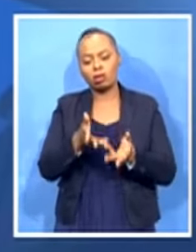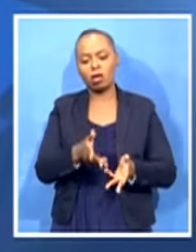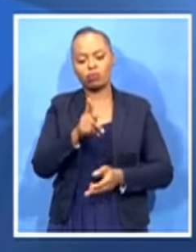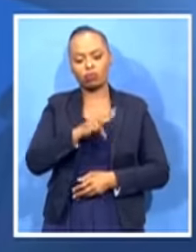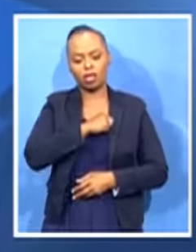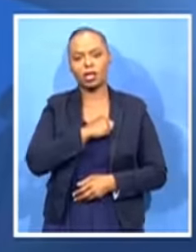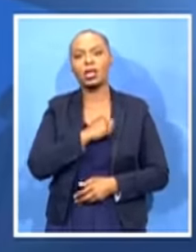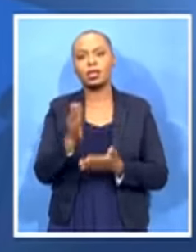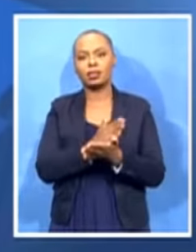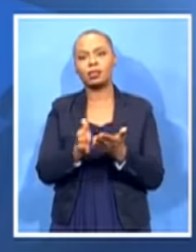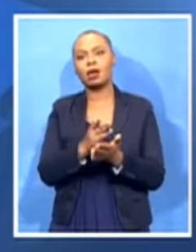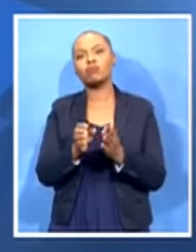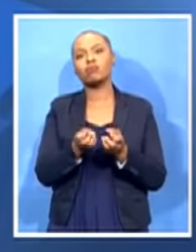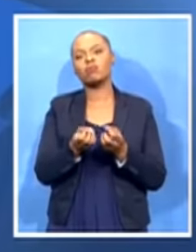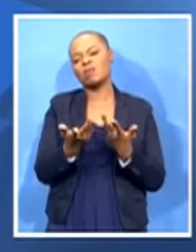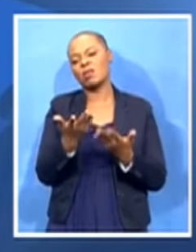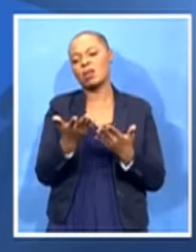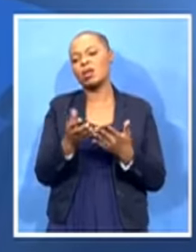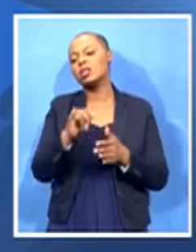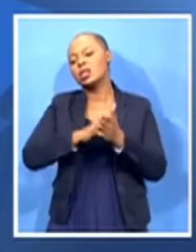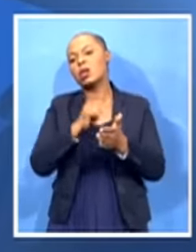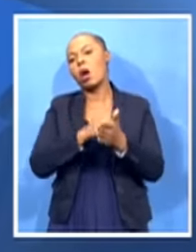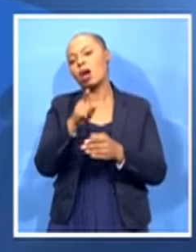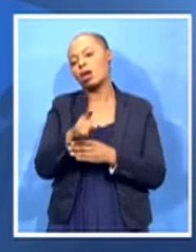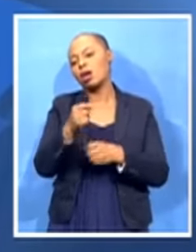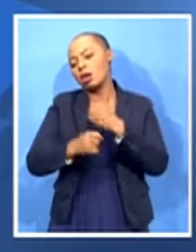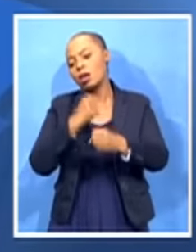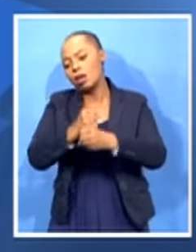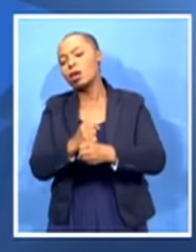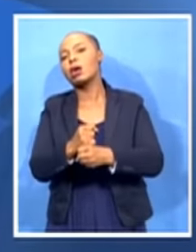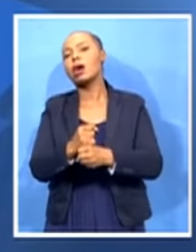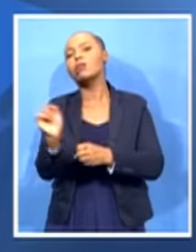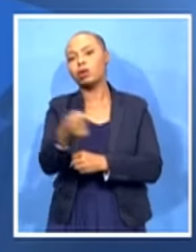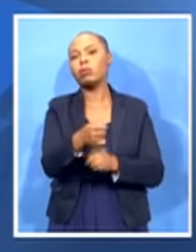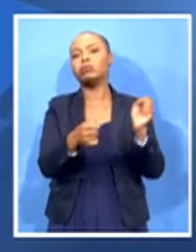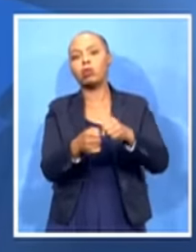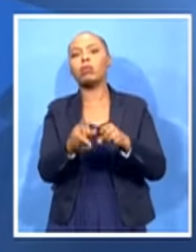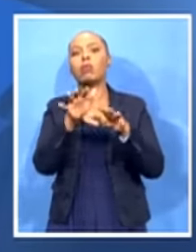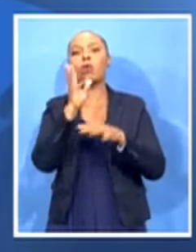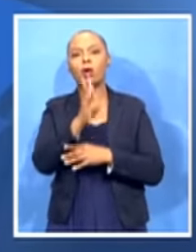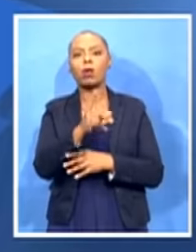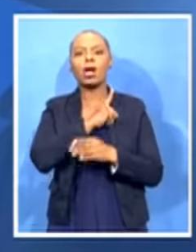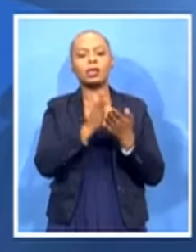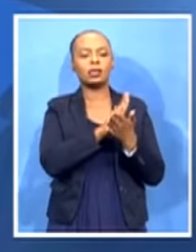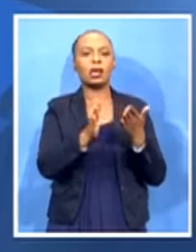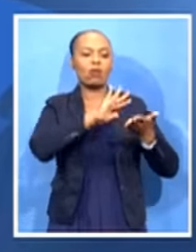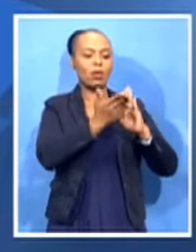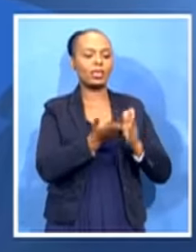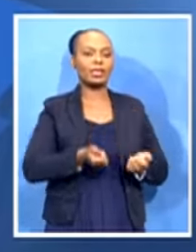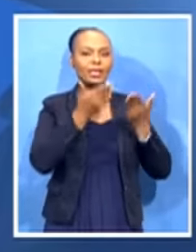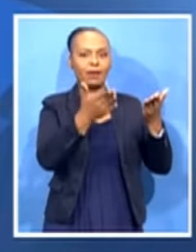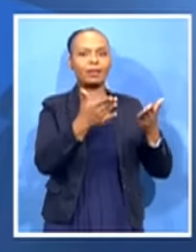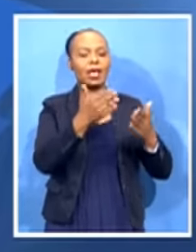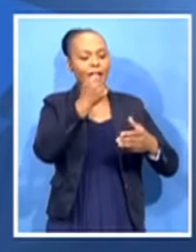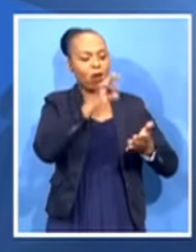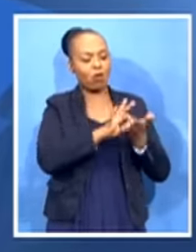particularly from the people that have just finished their community service or some of the ComServe doctors and nurses